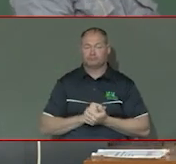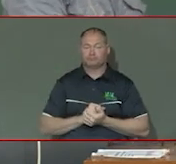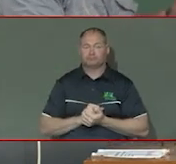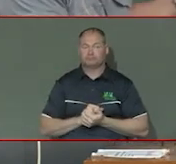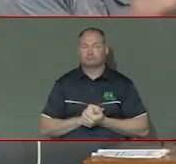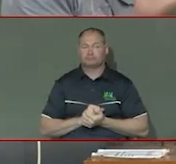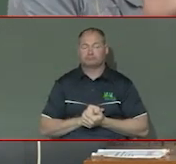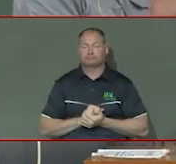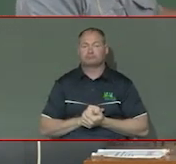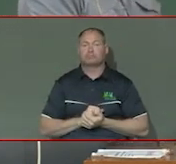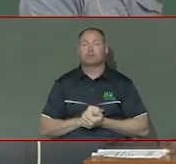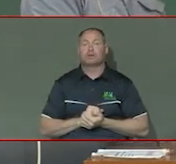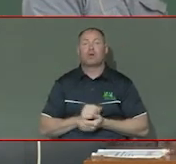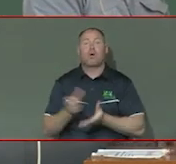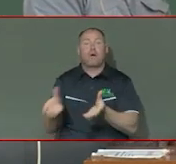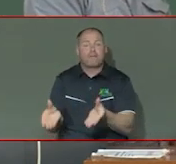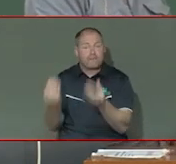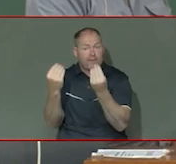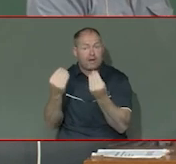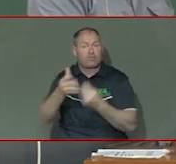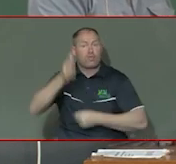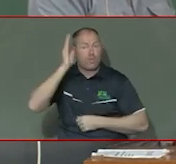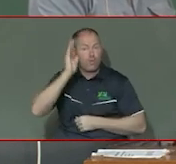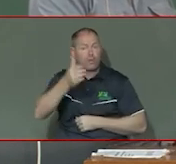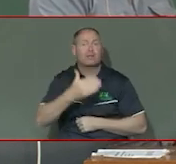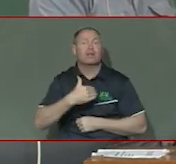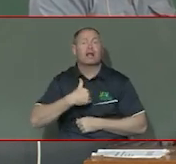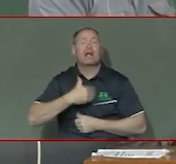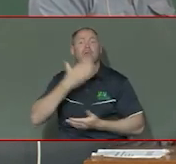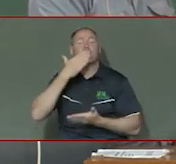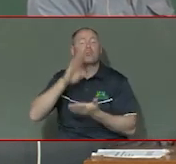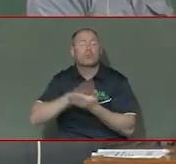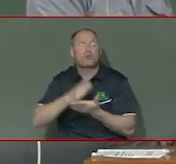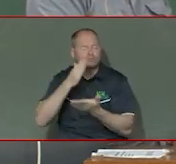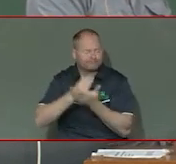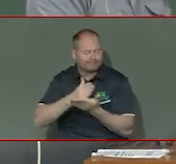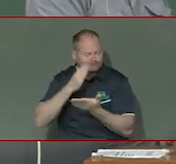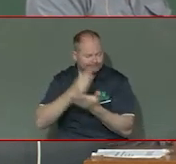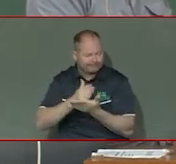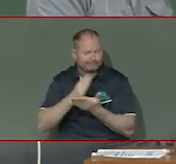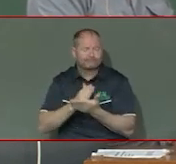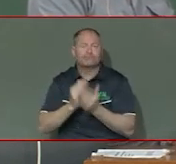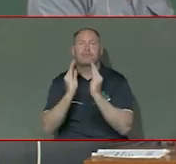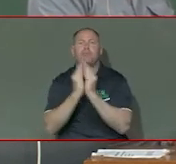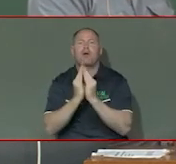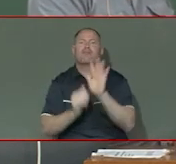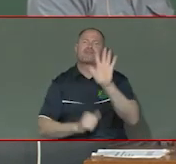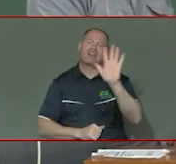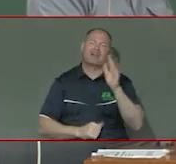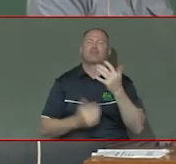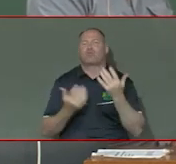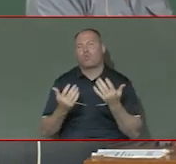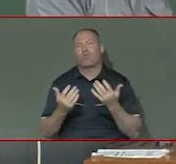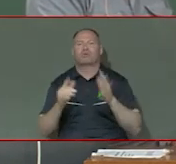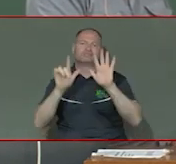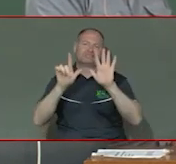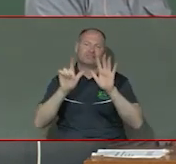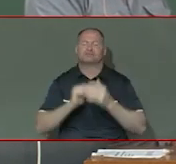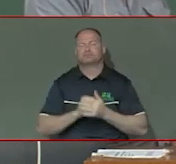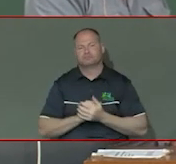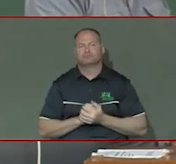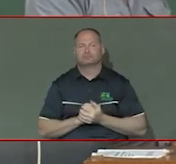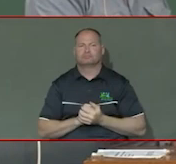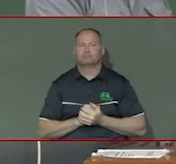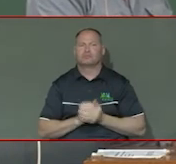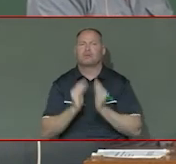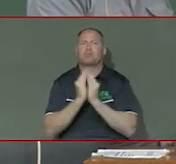you're going to get this, guaranteed. 5 to 7 marks in every single exam from